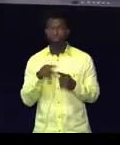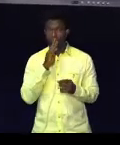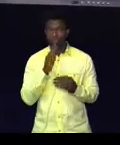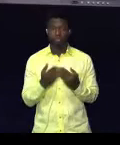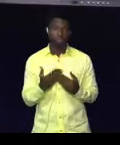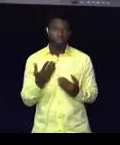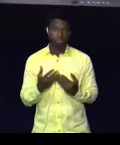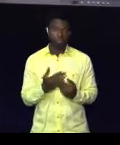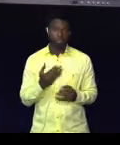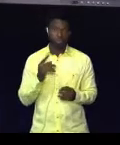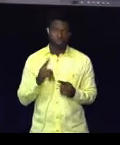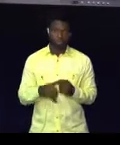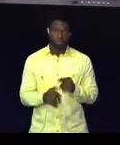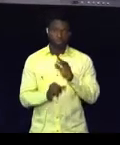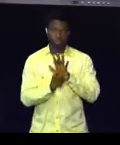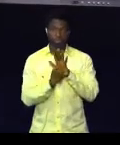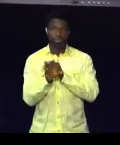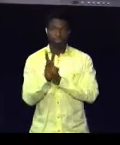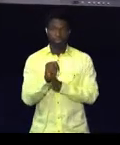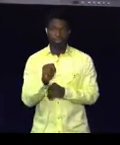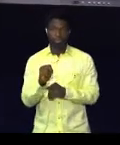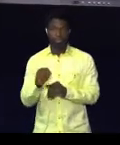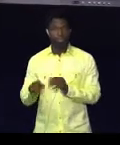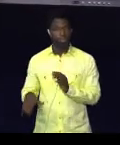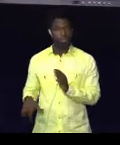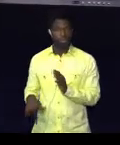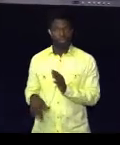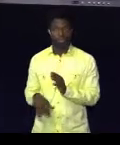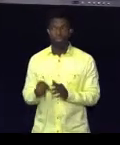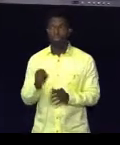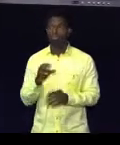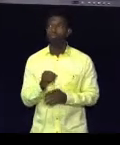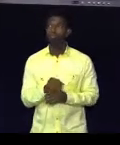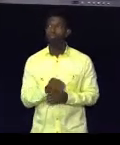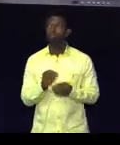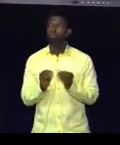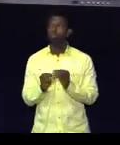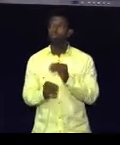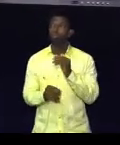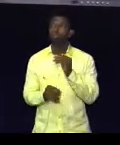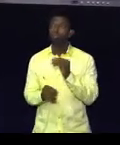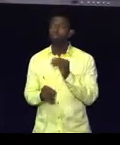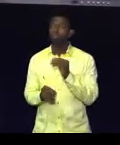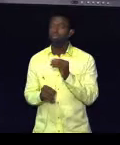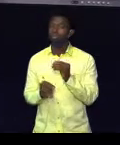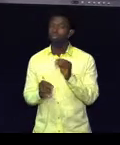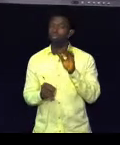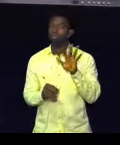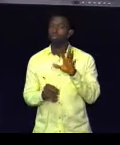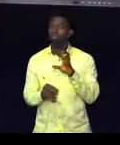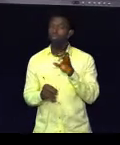3, so that it will be easy for me to identify them later on. So